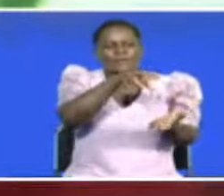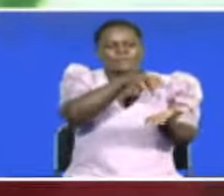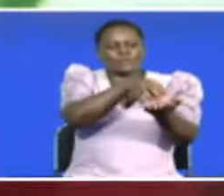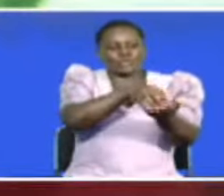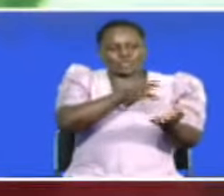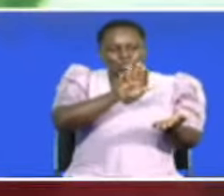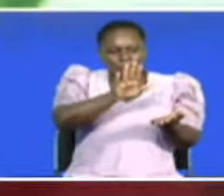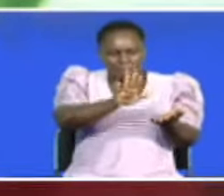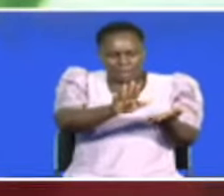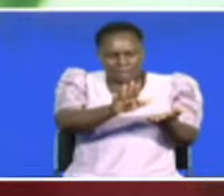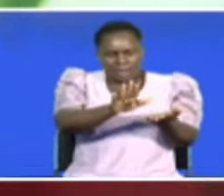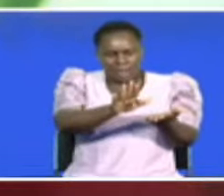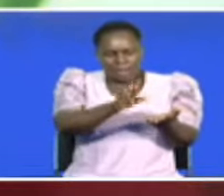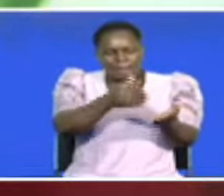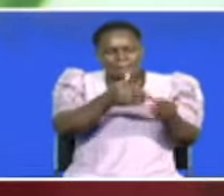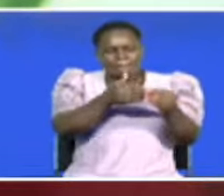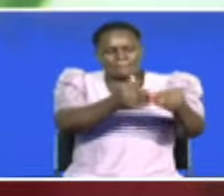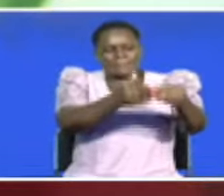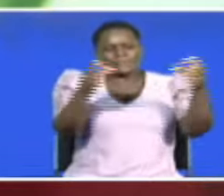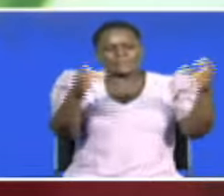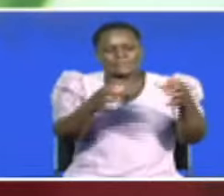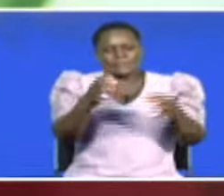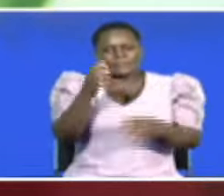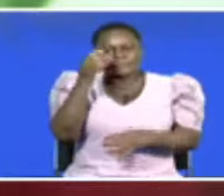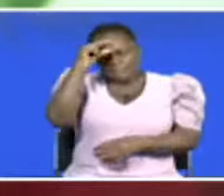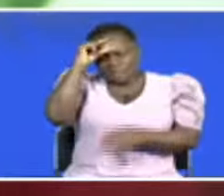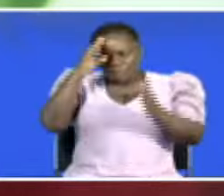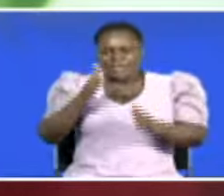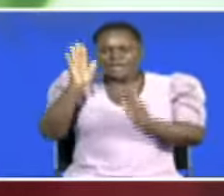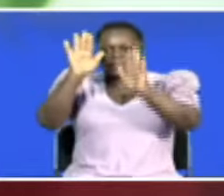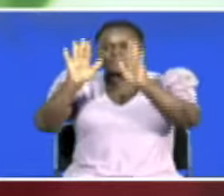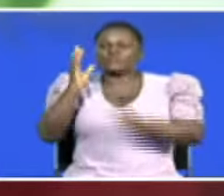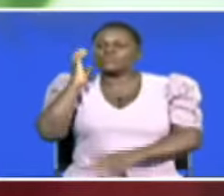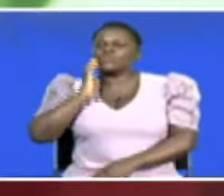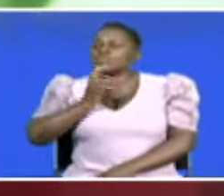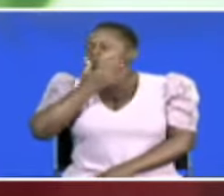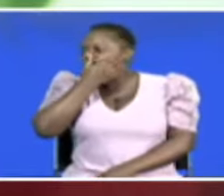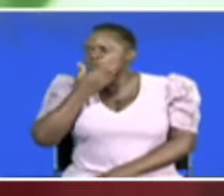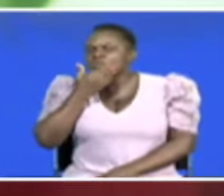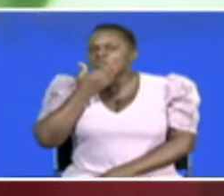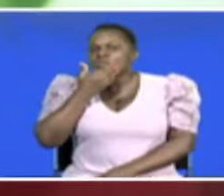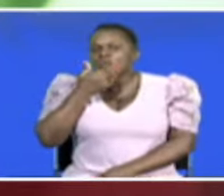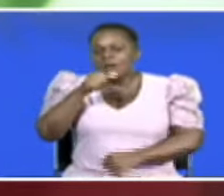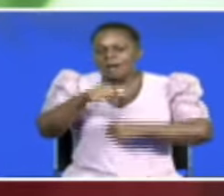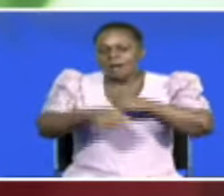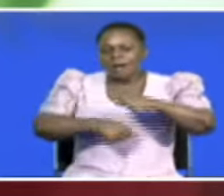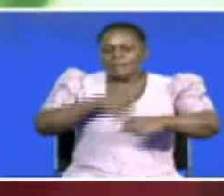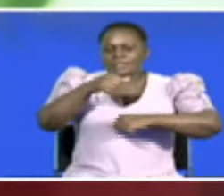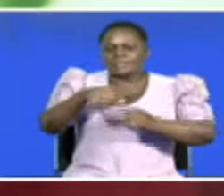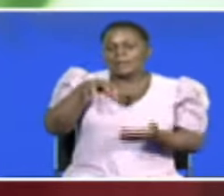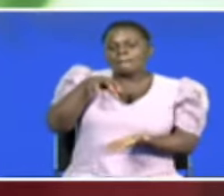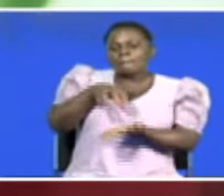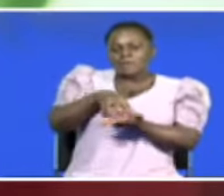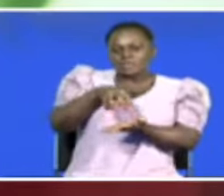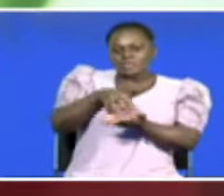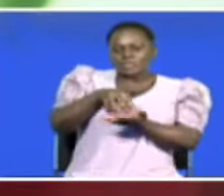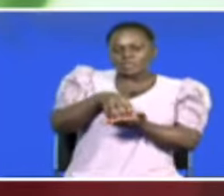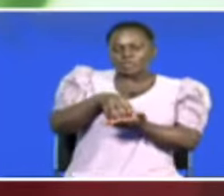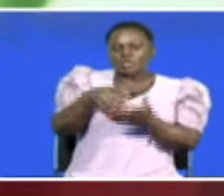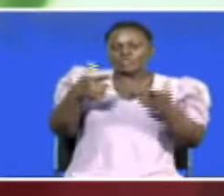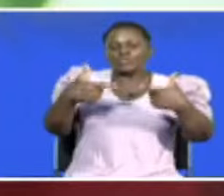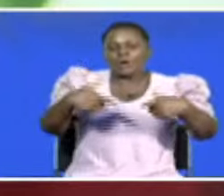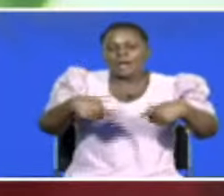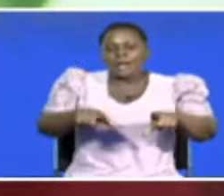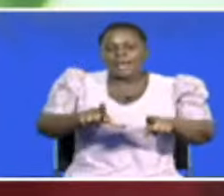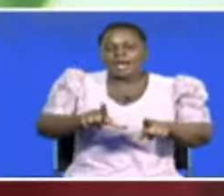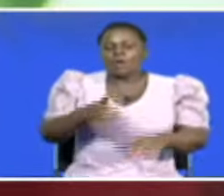position as party leader, and Kisumu Governor Professor Anyang' Nyong'o installed as acting party leader. The move is to allow